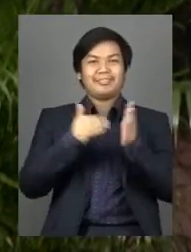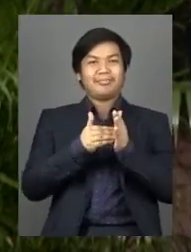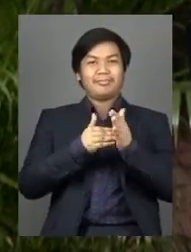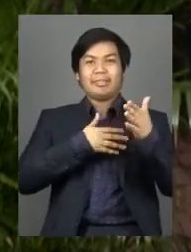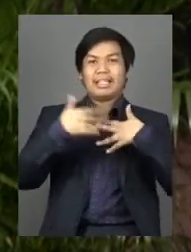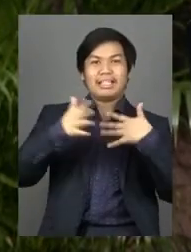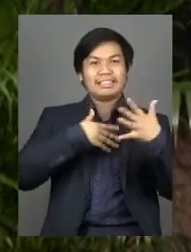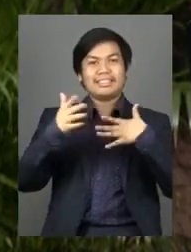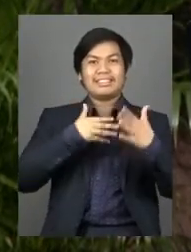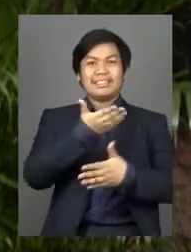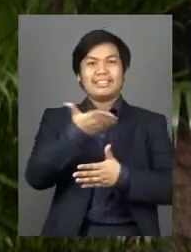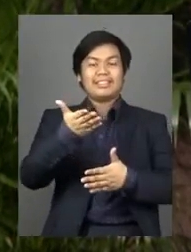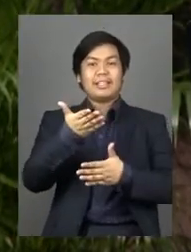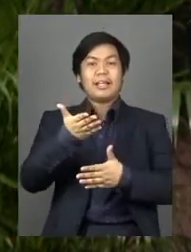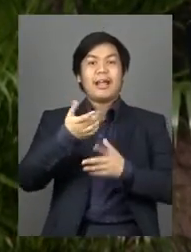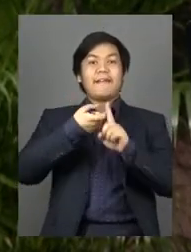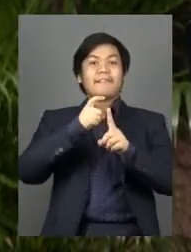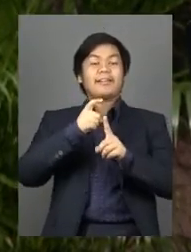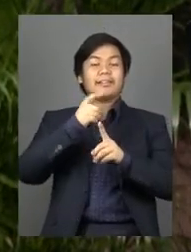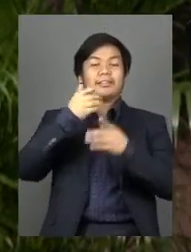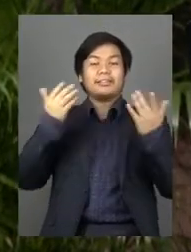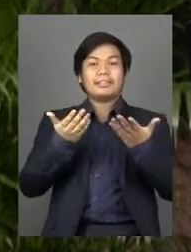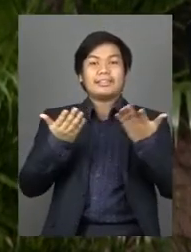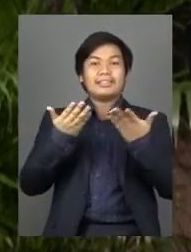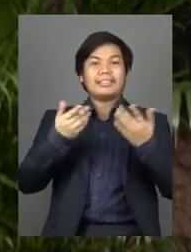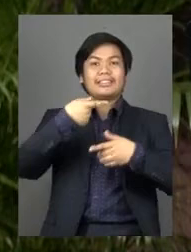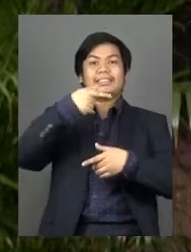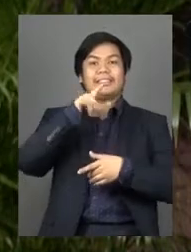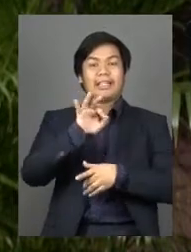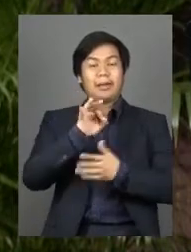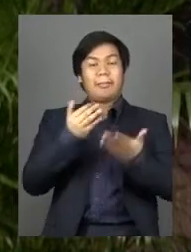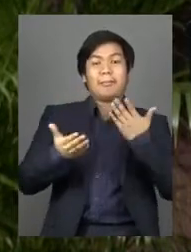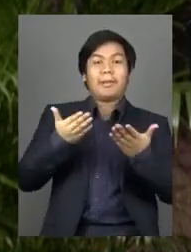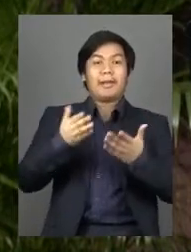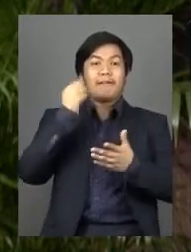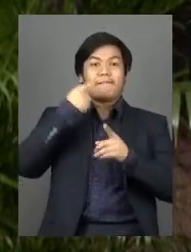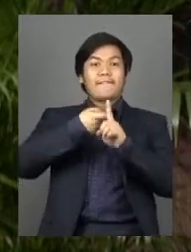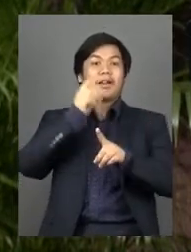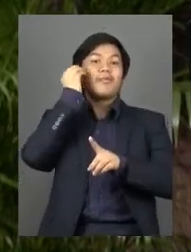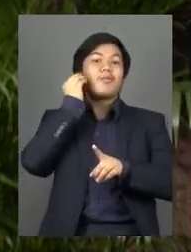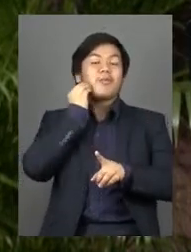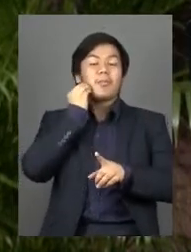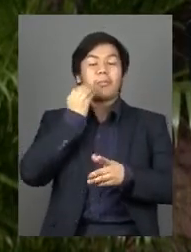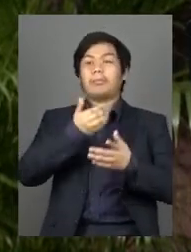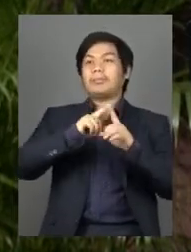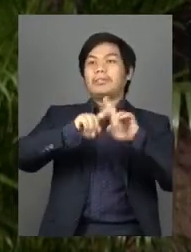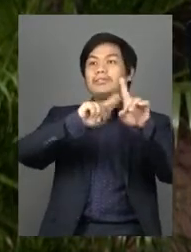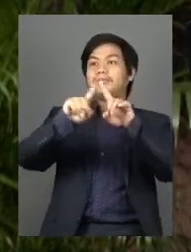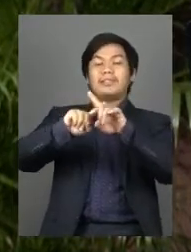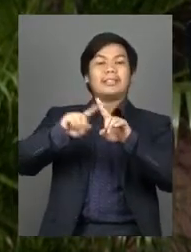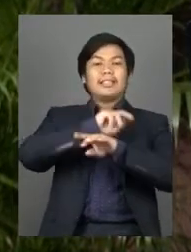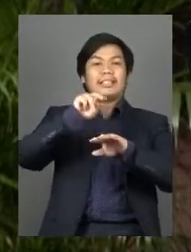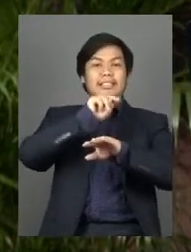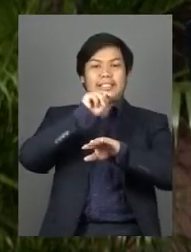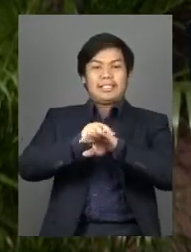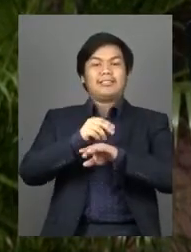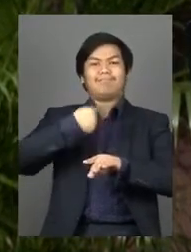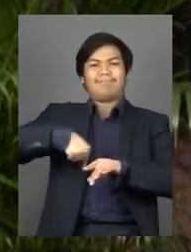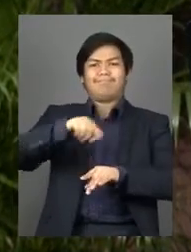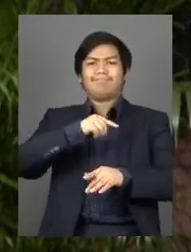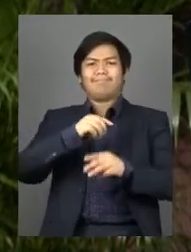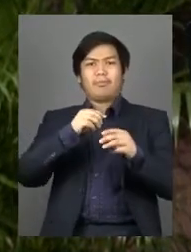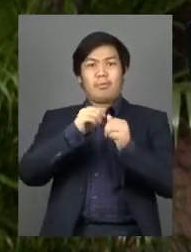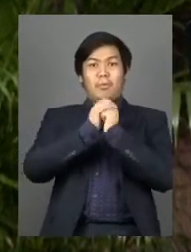Whether you are here in GCF right now or you're worshiping from home or in other countries, know that we are not